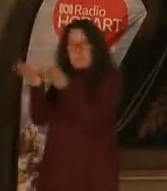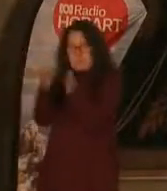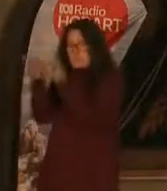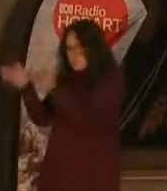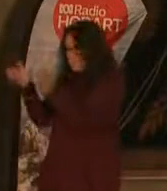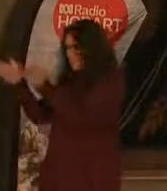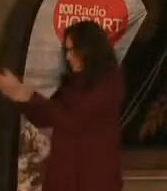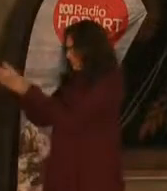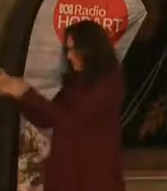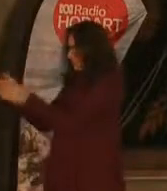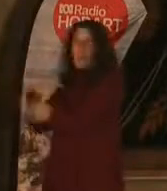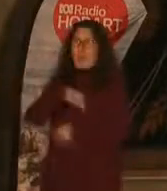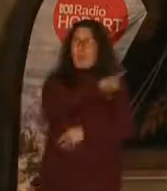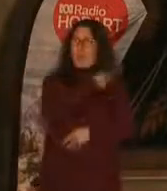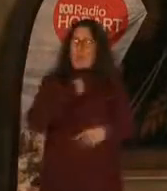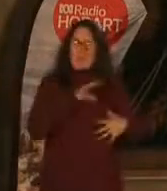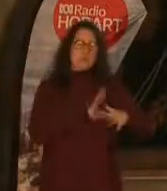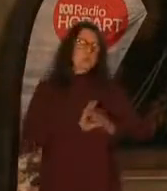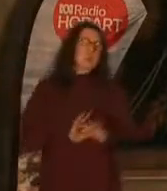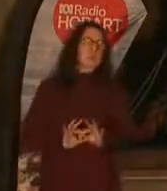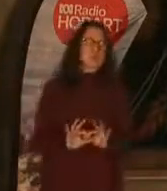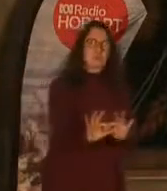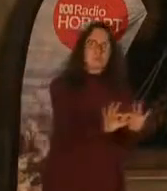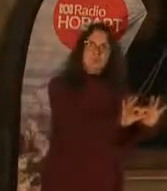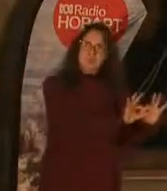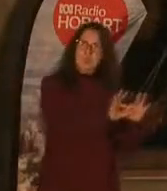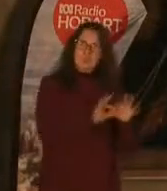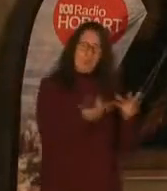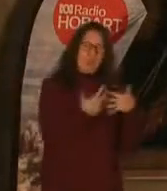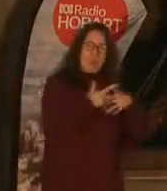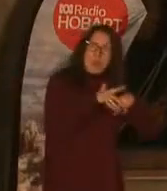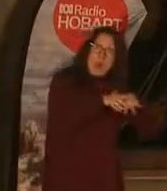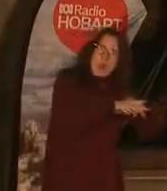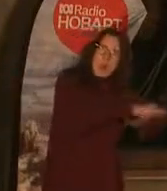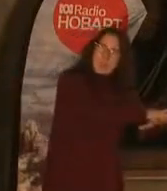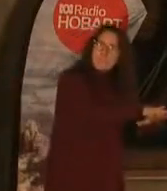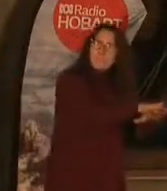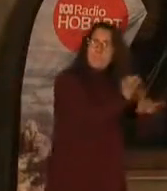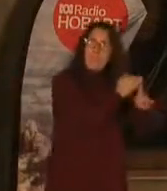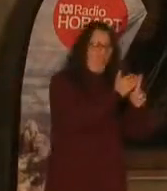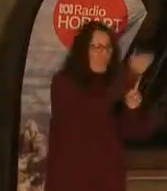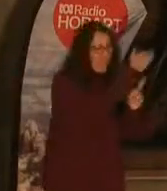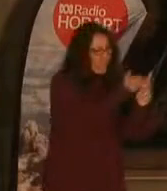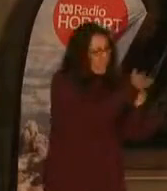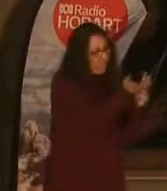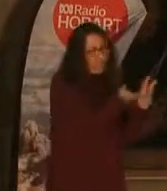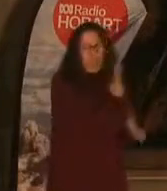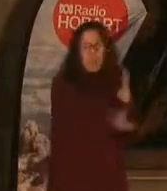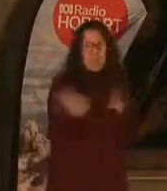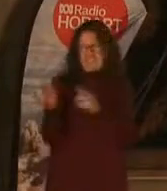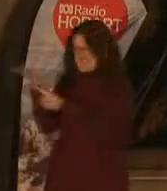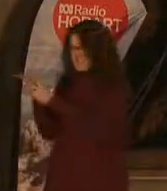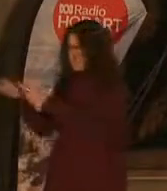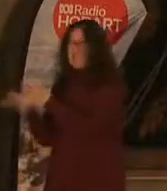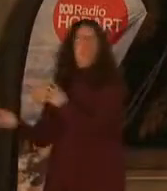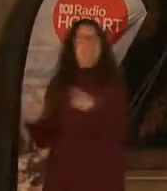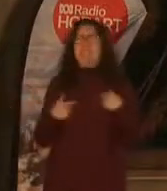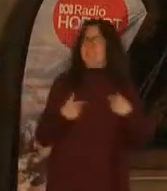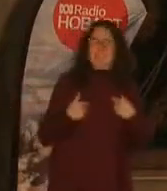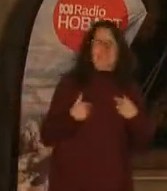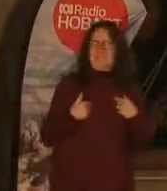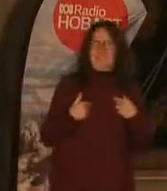holistic perspective. Everything is related, and the relationships within that relatedness